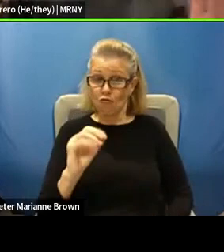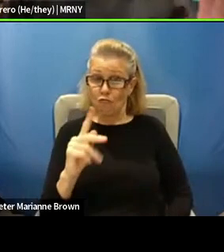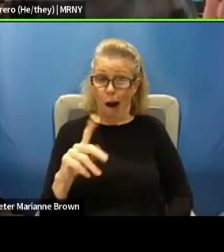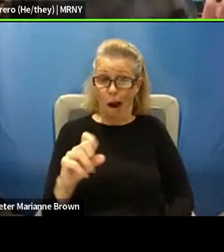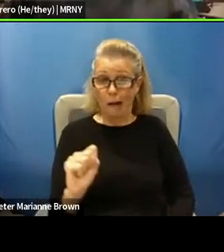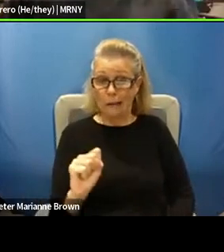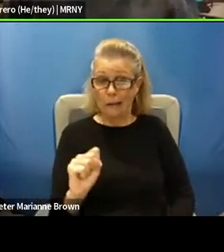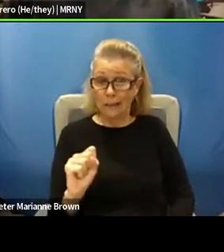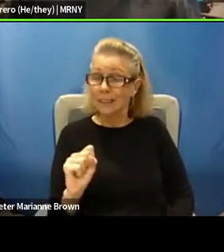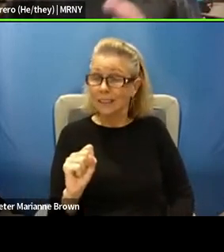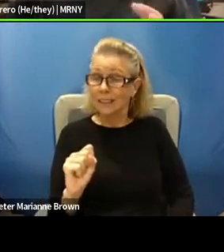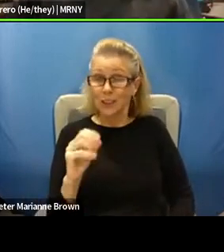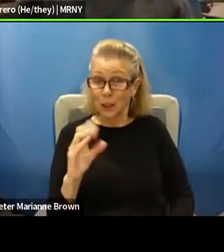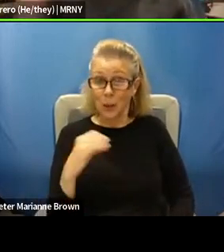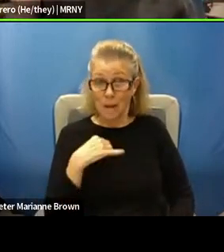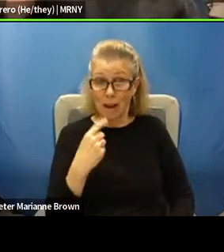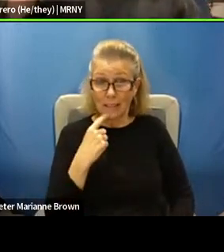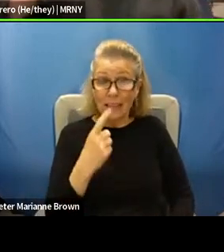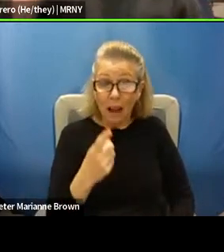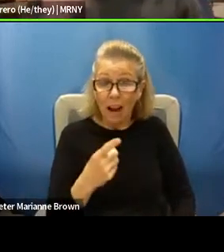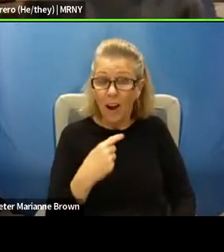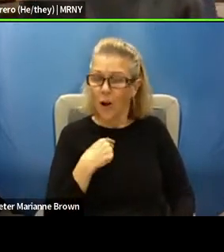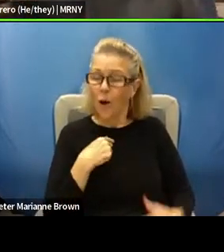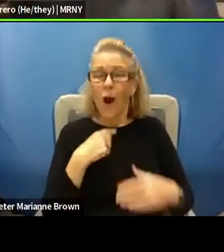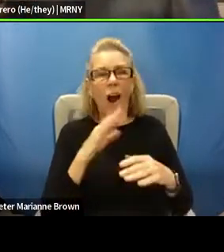you a huge compliment because I love rock.